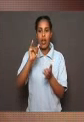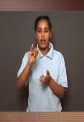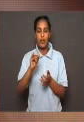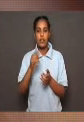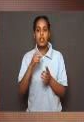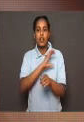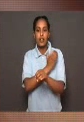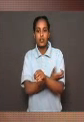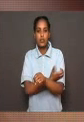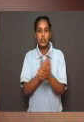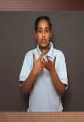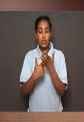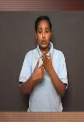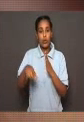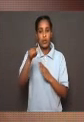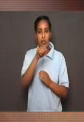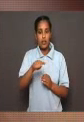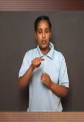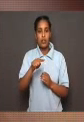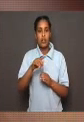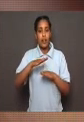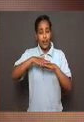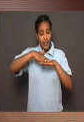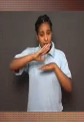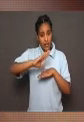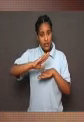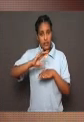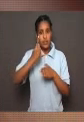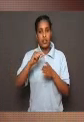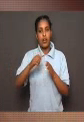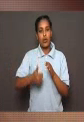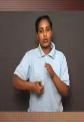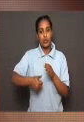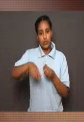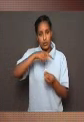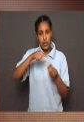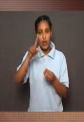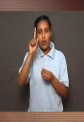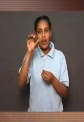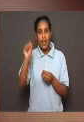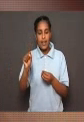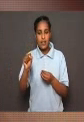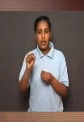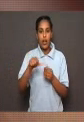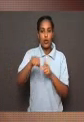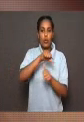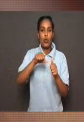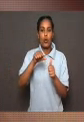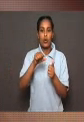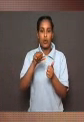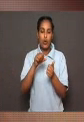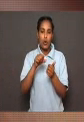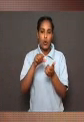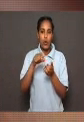The energy of this orbital is greater than the original 1s atomic orbitals